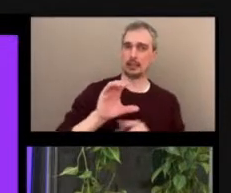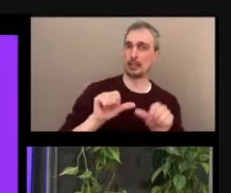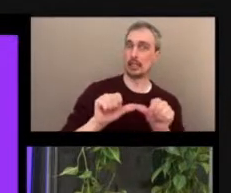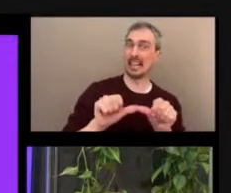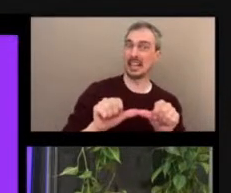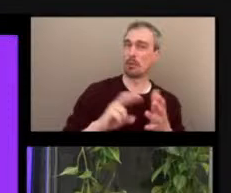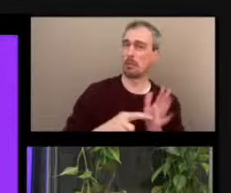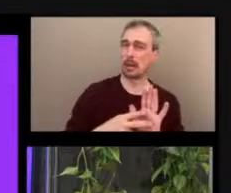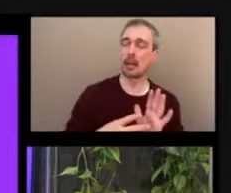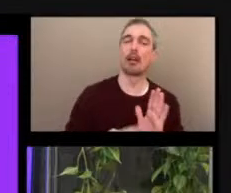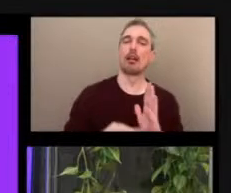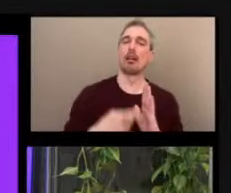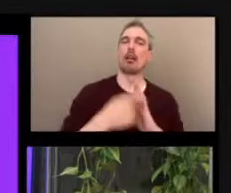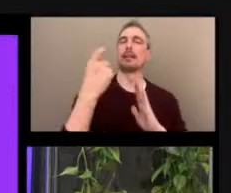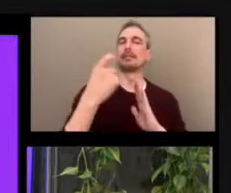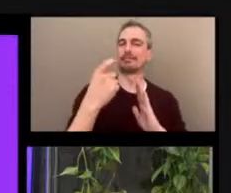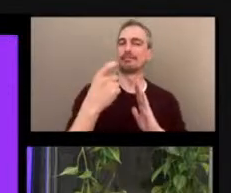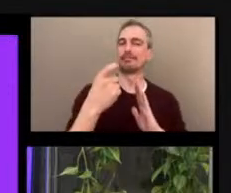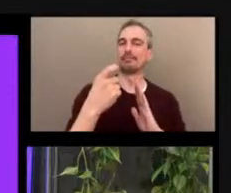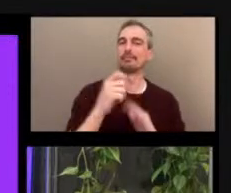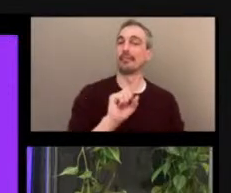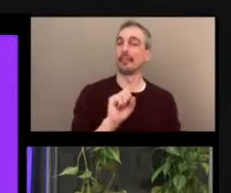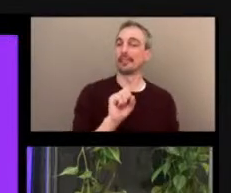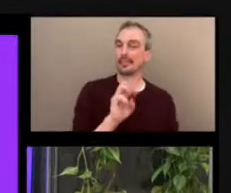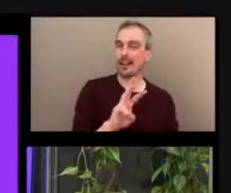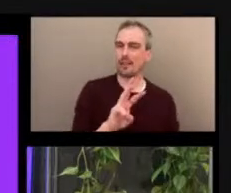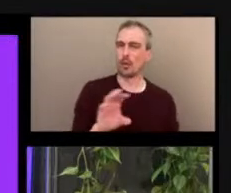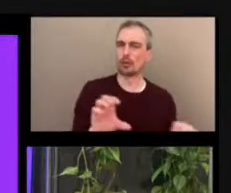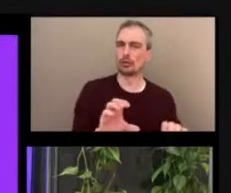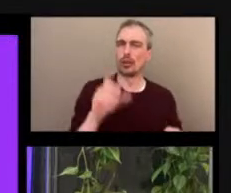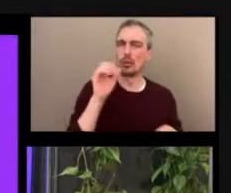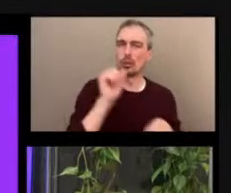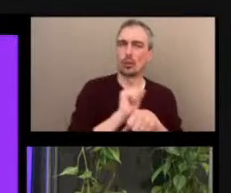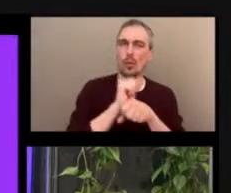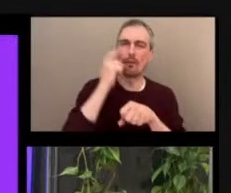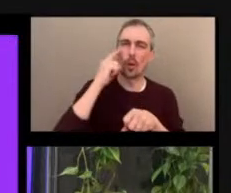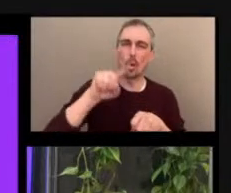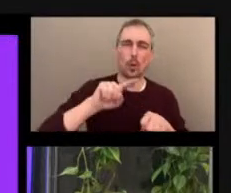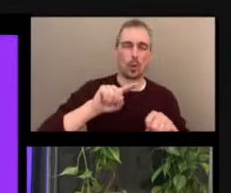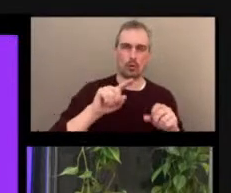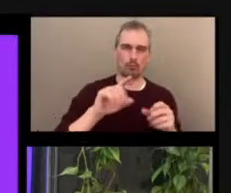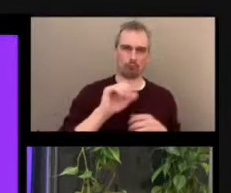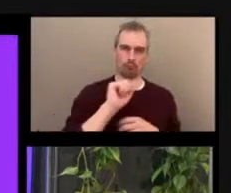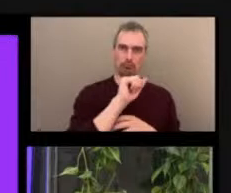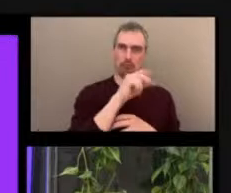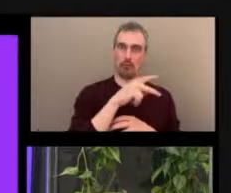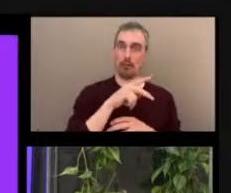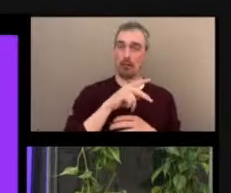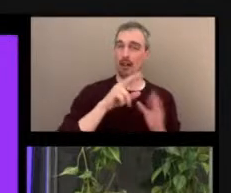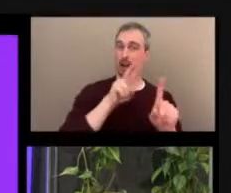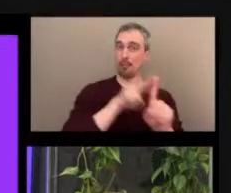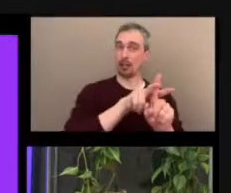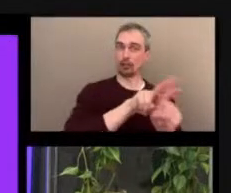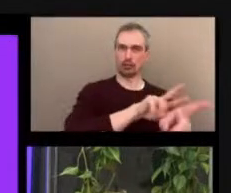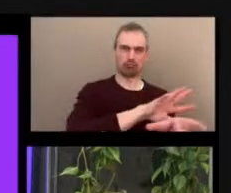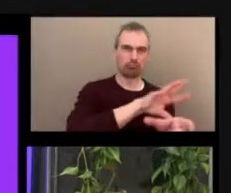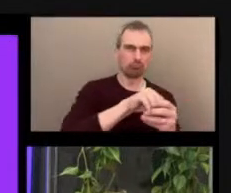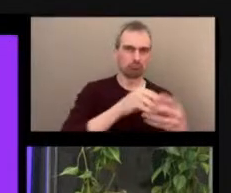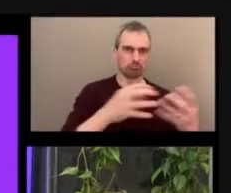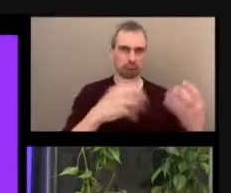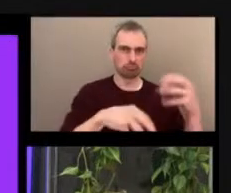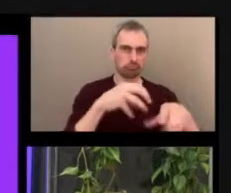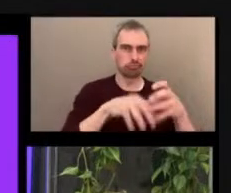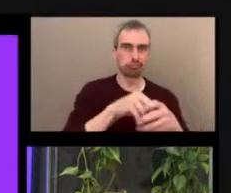Currently in the room, the live ASL interpreter is shown on the screen, as